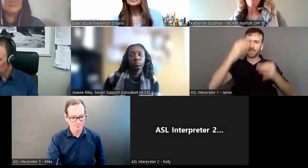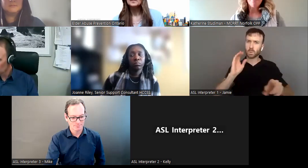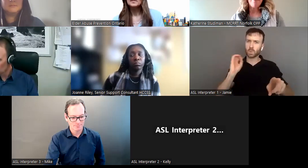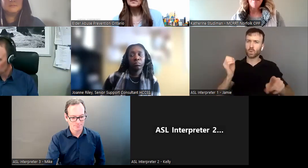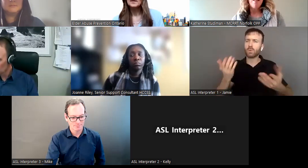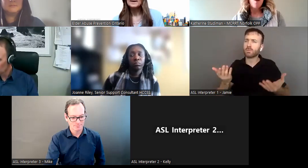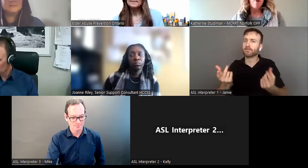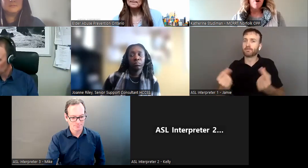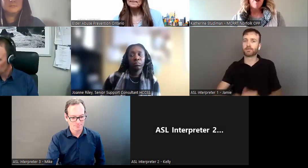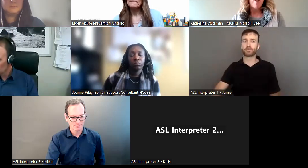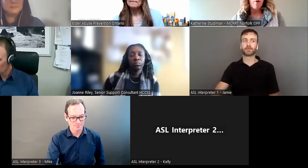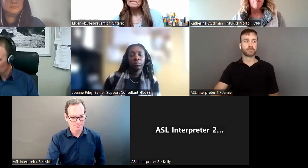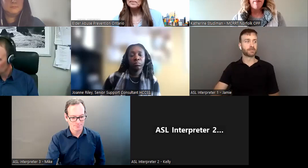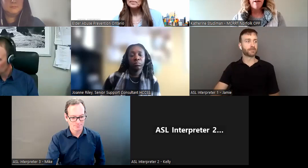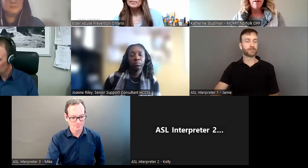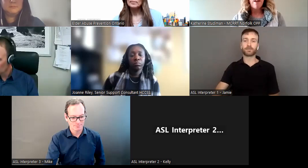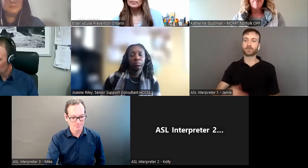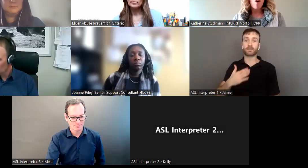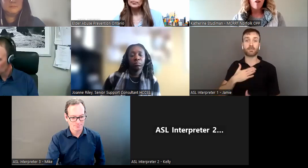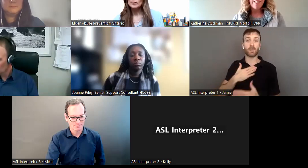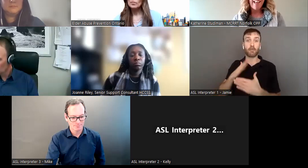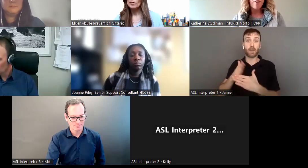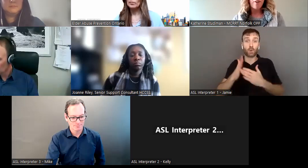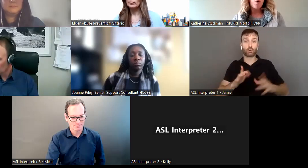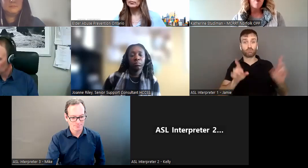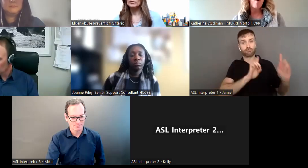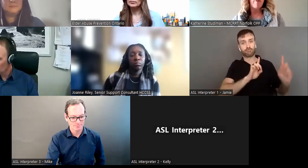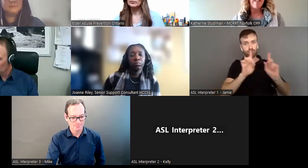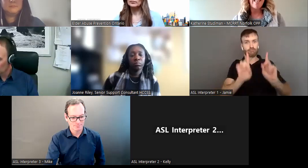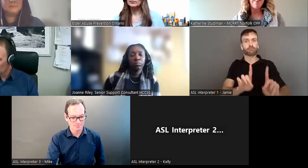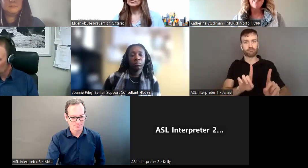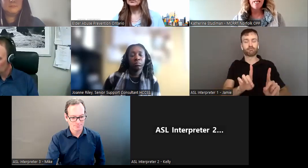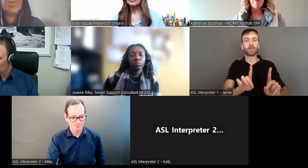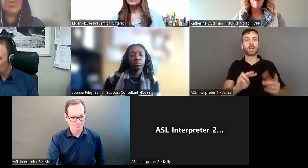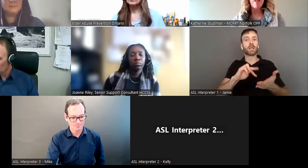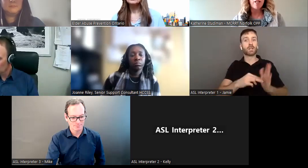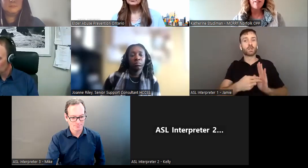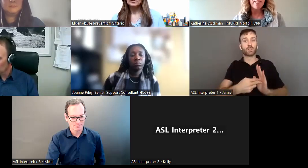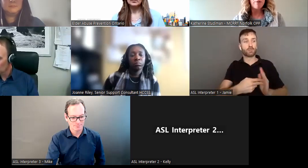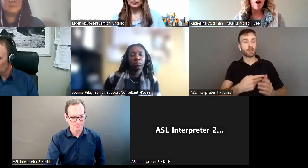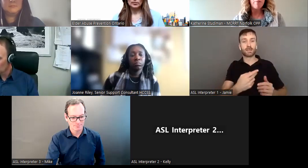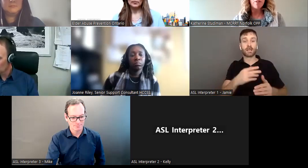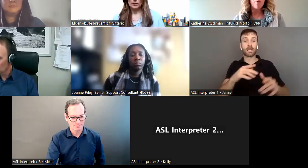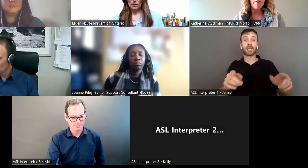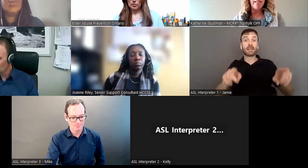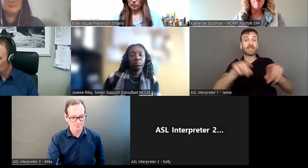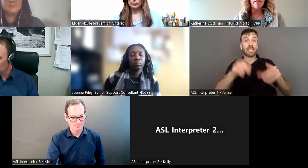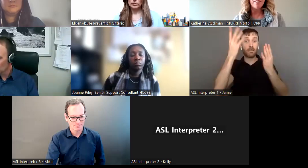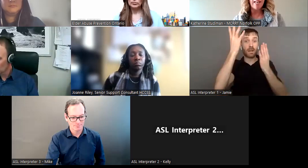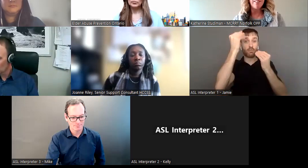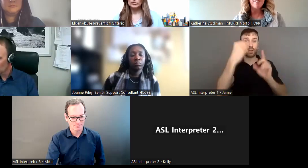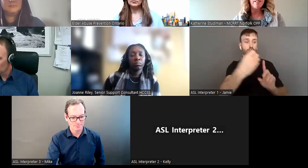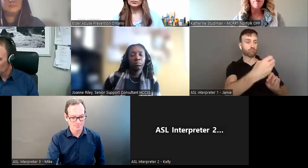So because my partner and I, we would be there at the call together, we're both getting the same information at the same time. So the need